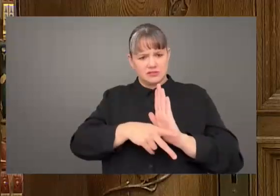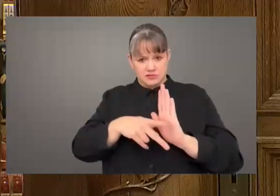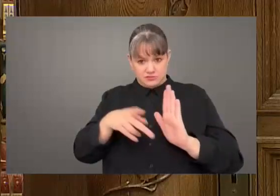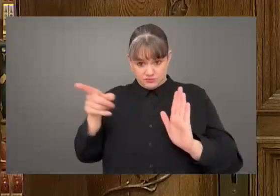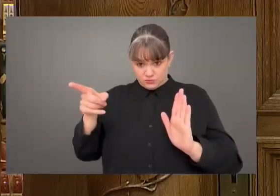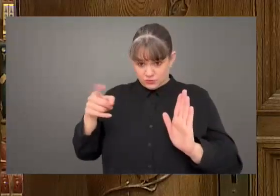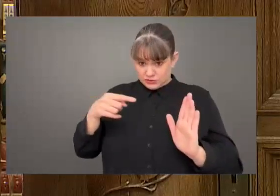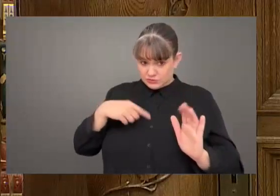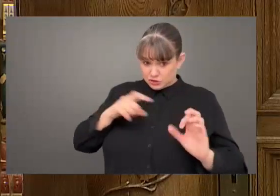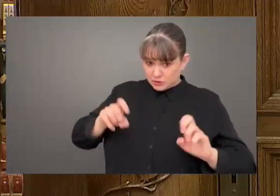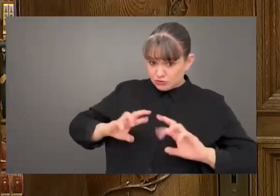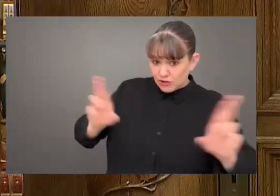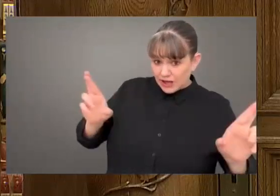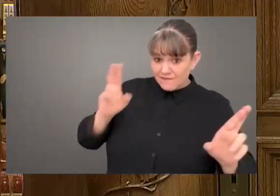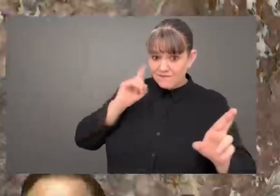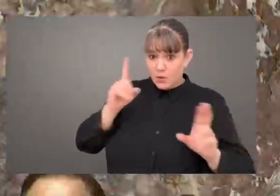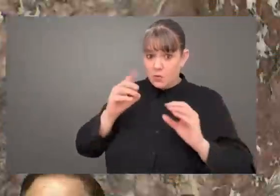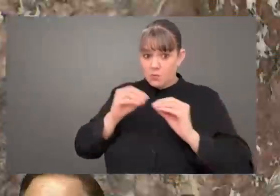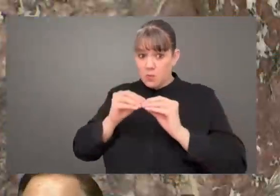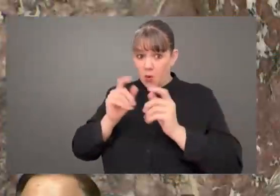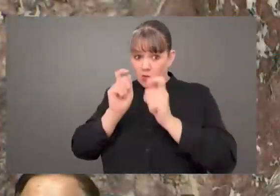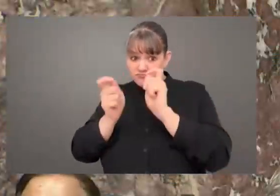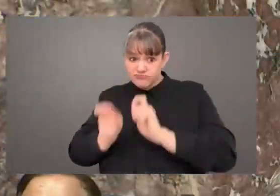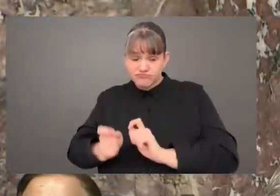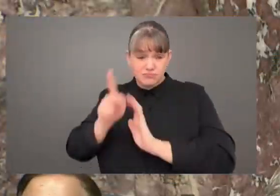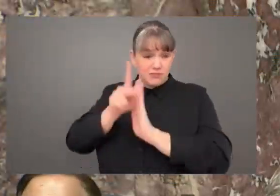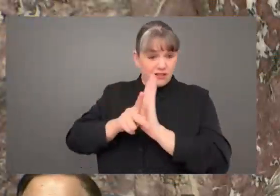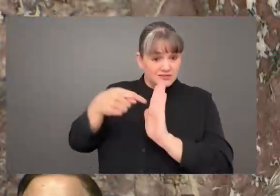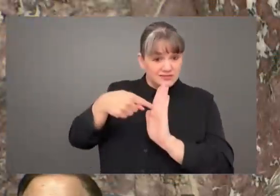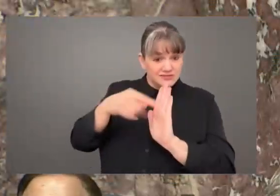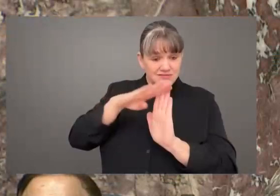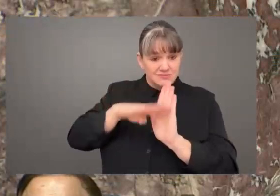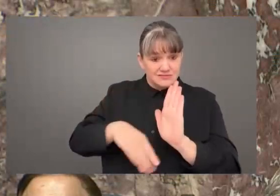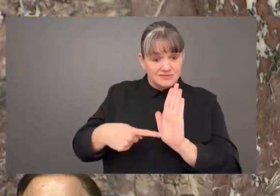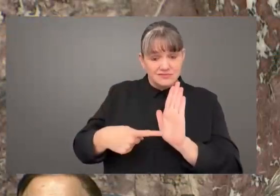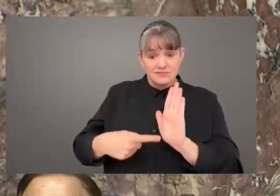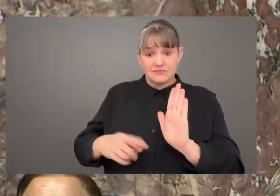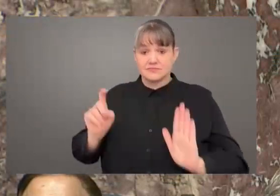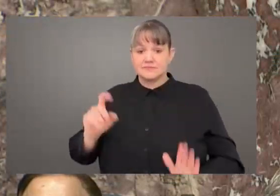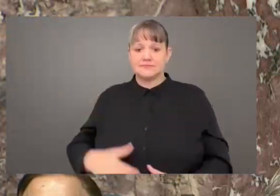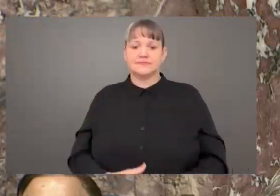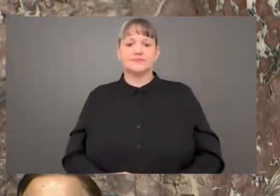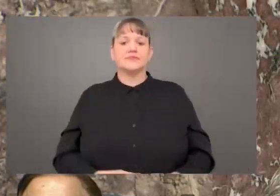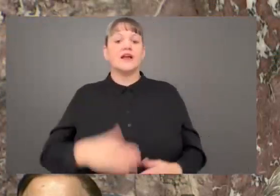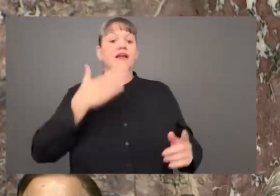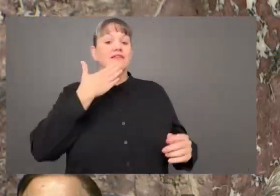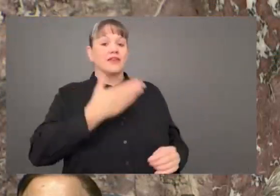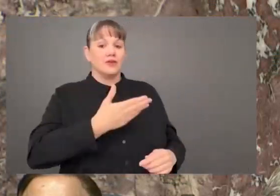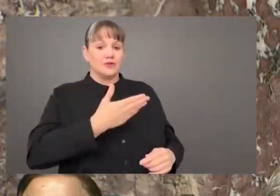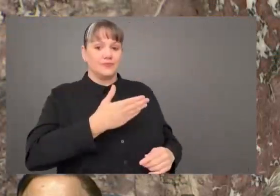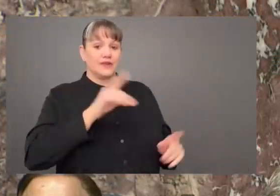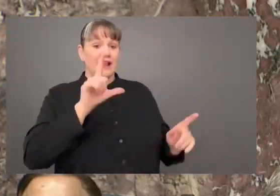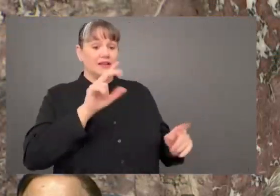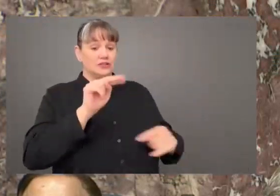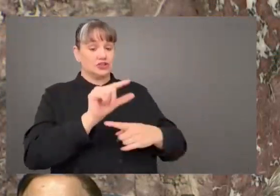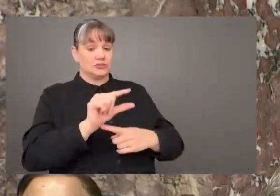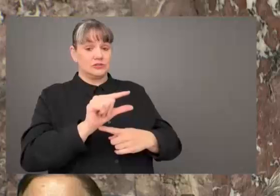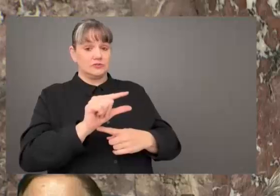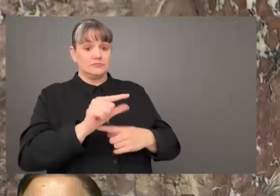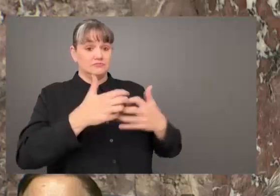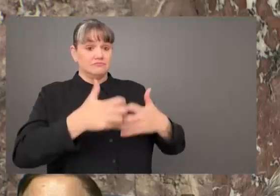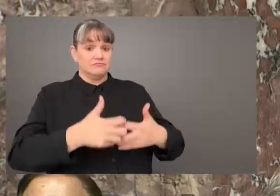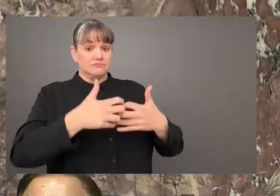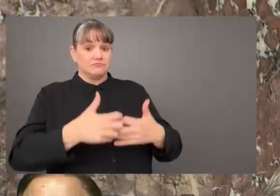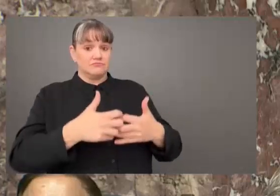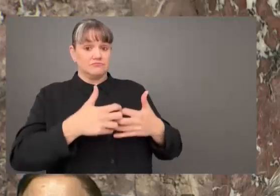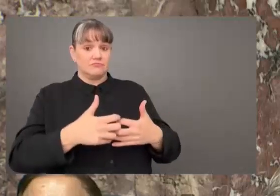Minister. Thank you, Honourable Speaker. LNG facilities must provide a credible net zero plan and reduce all non-electricity